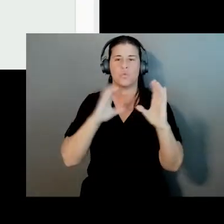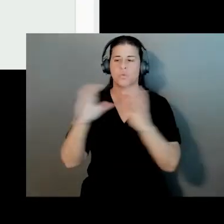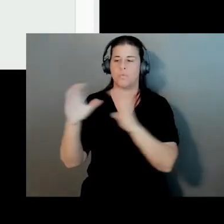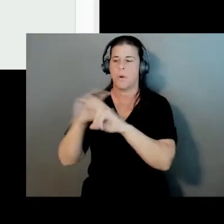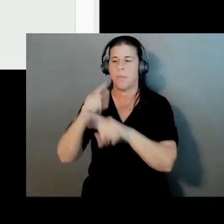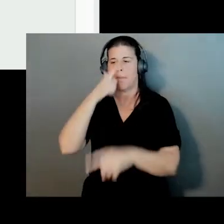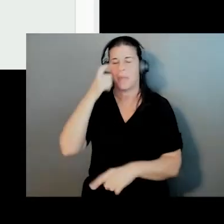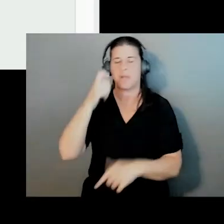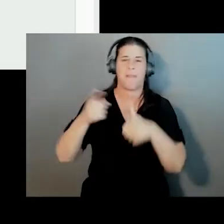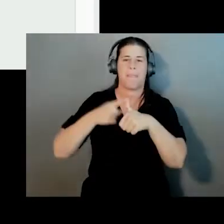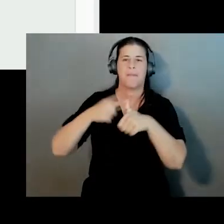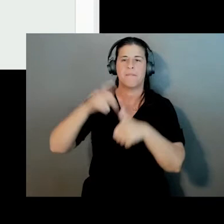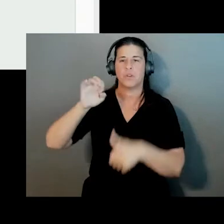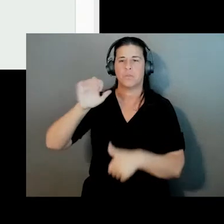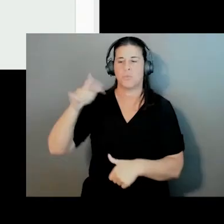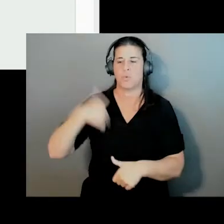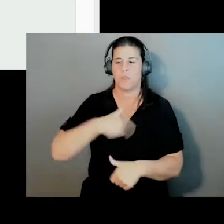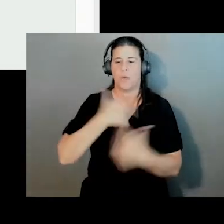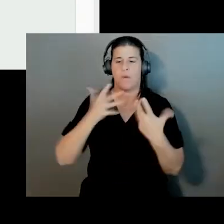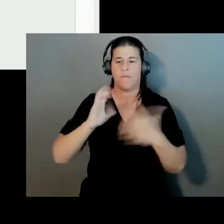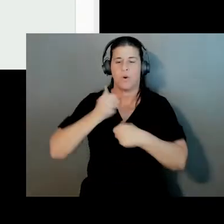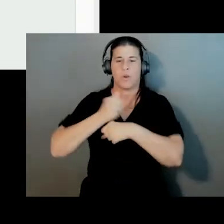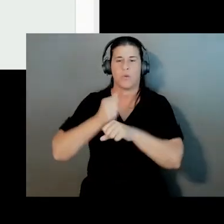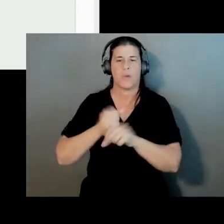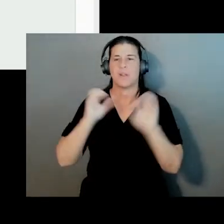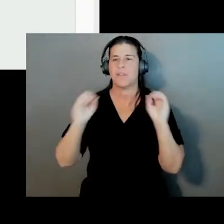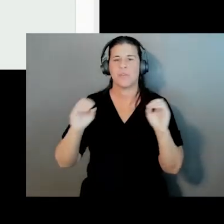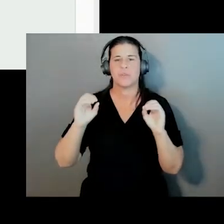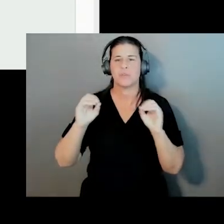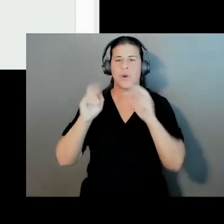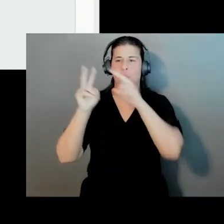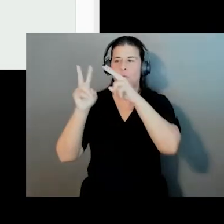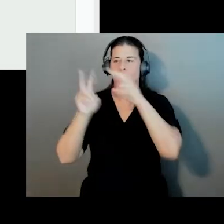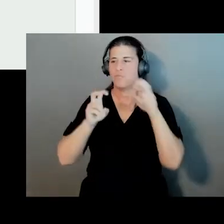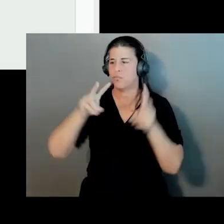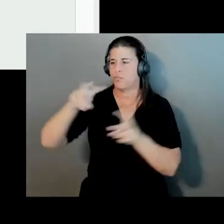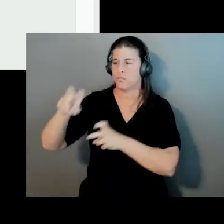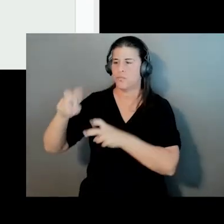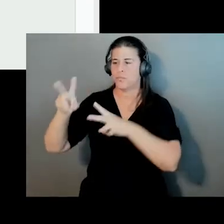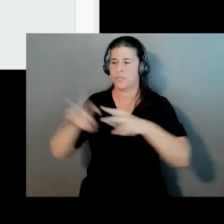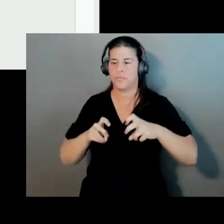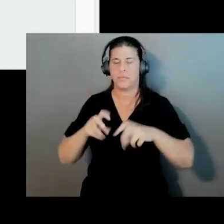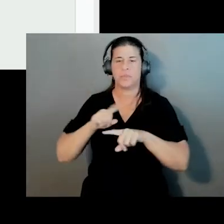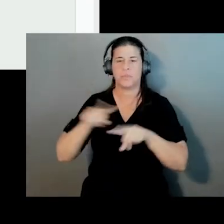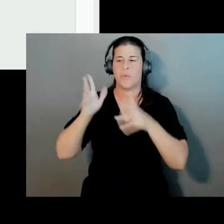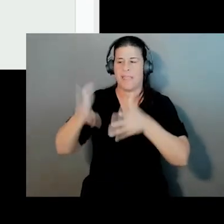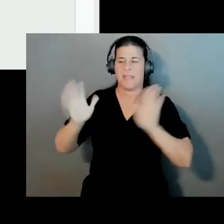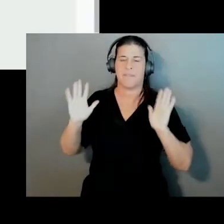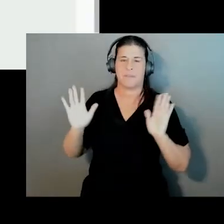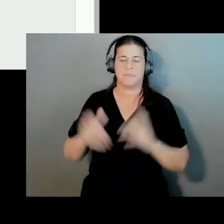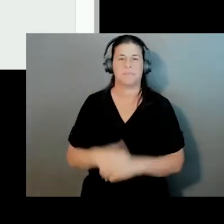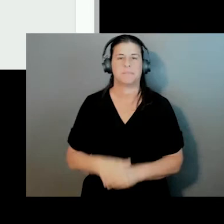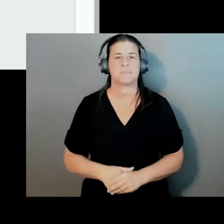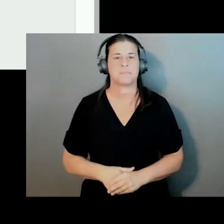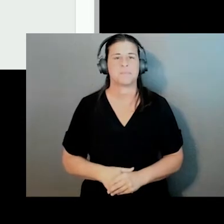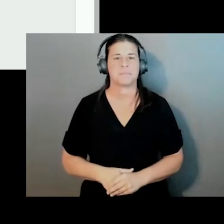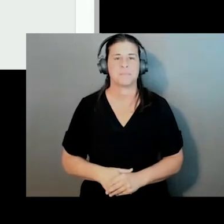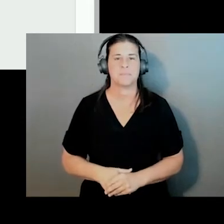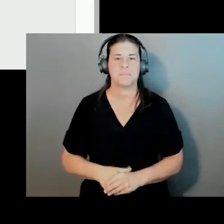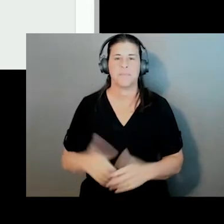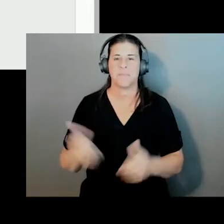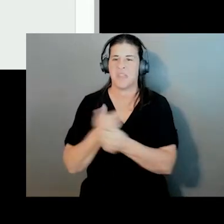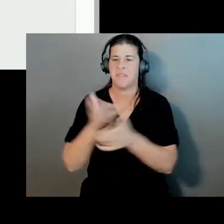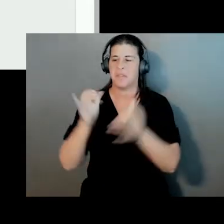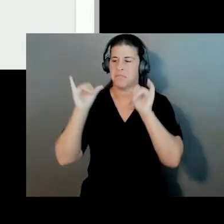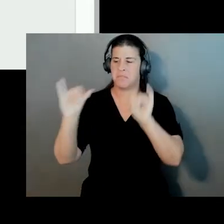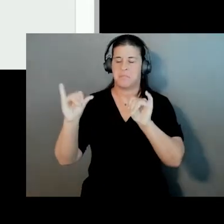pool that we are creating, there is no source pool for me to choose from. So I'll leave this alone. I'm going to leave everything else the same.